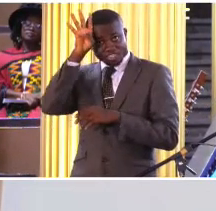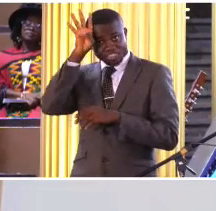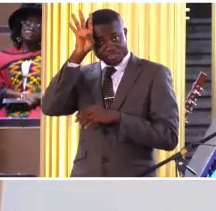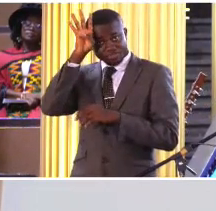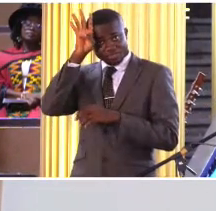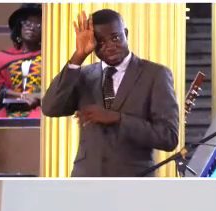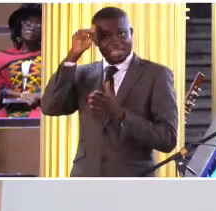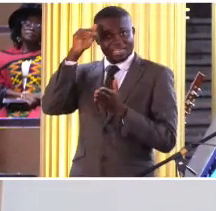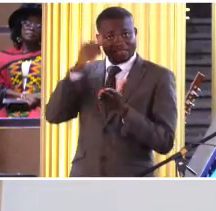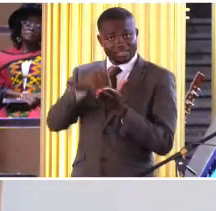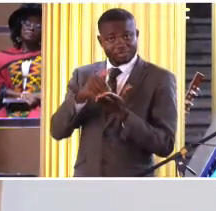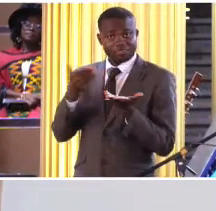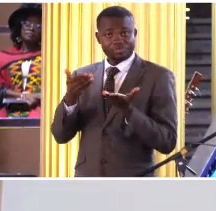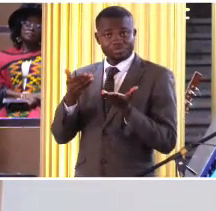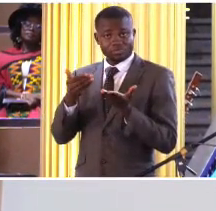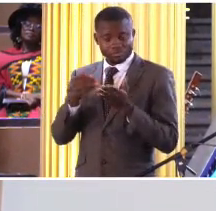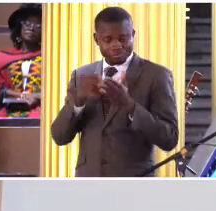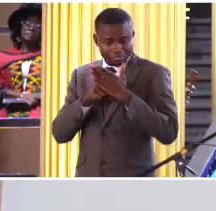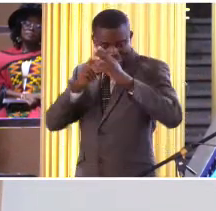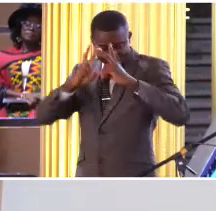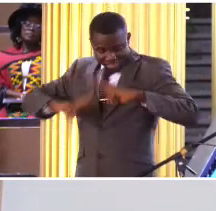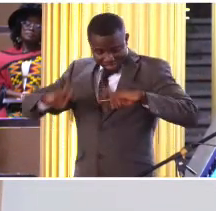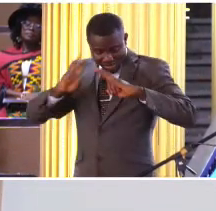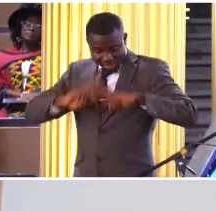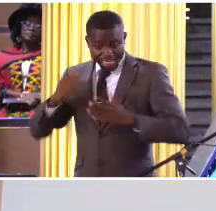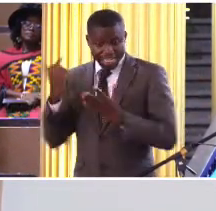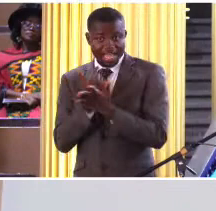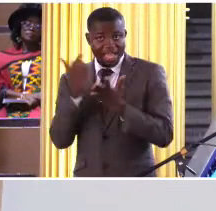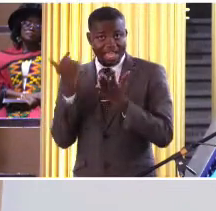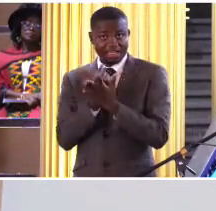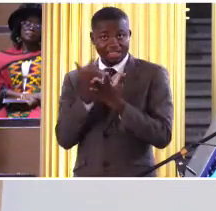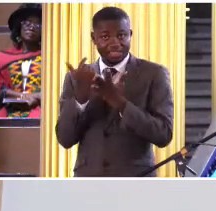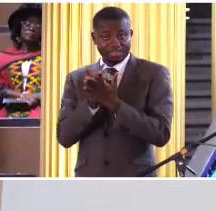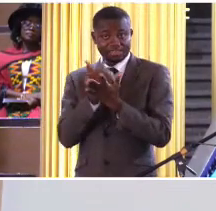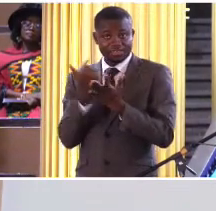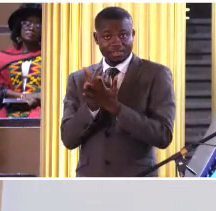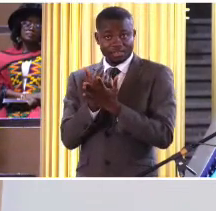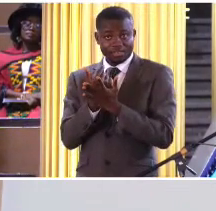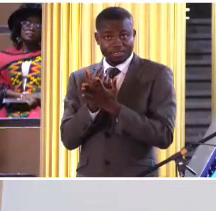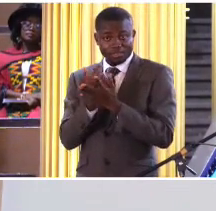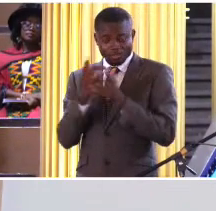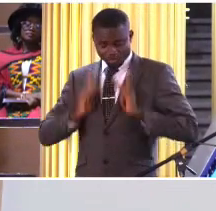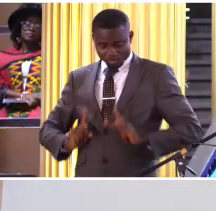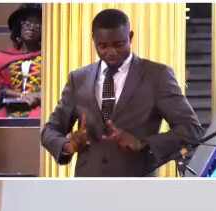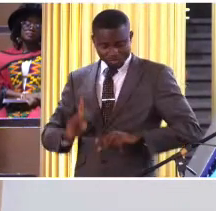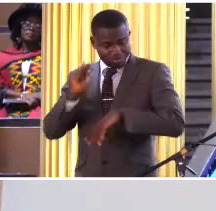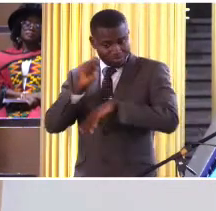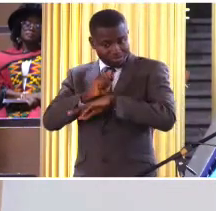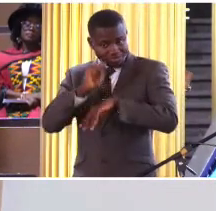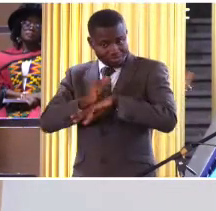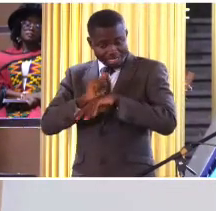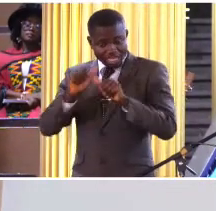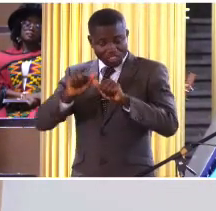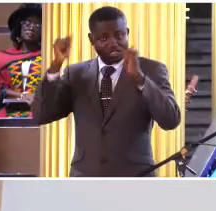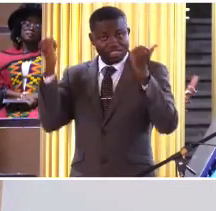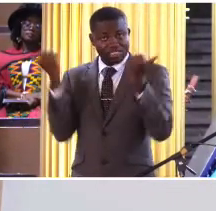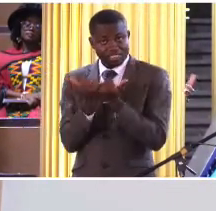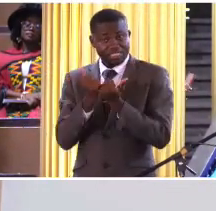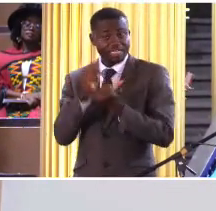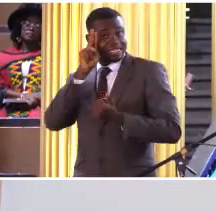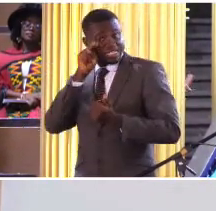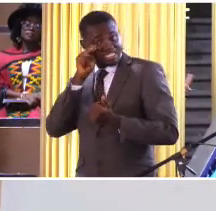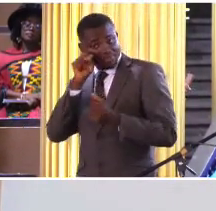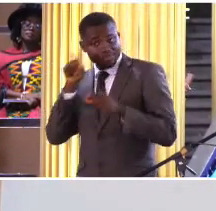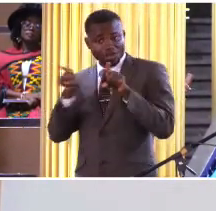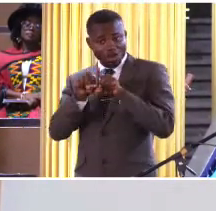He is affiliated with the Ghana Physiotherapy Association, the Nigeria Society of Physiotherapy, the Ghana